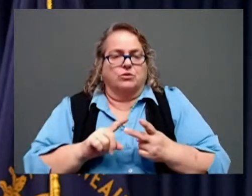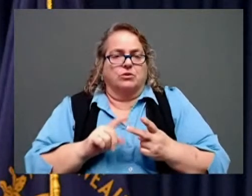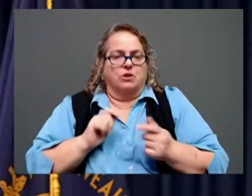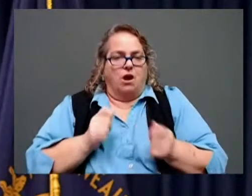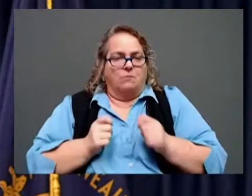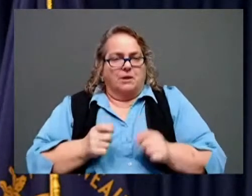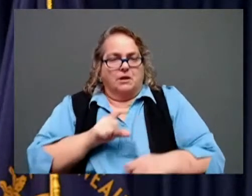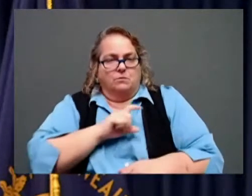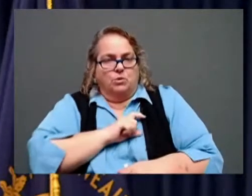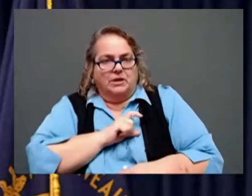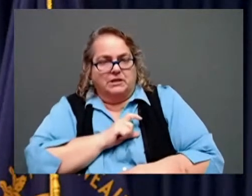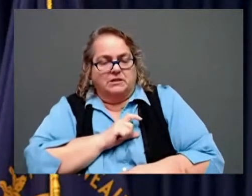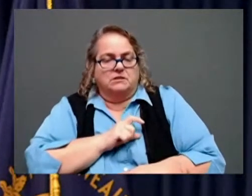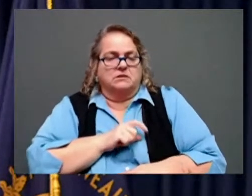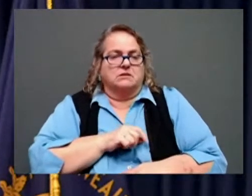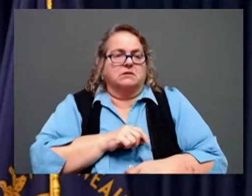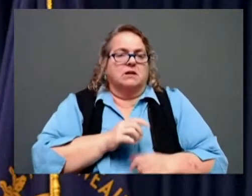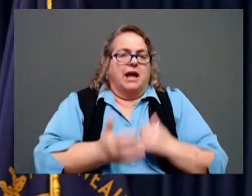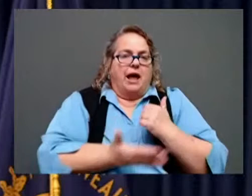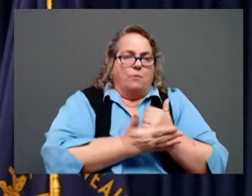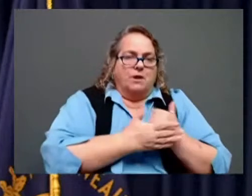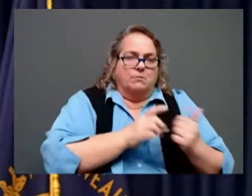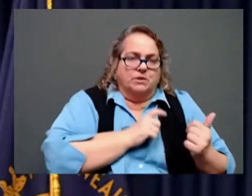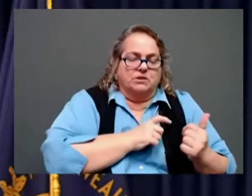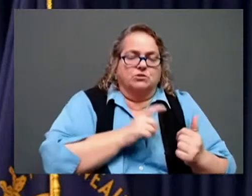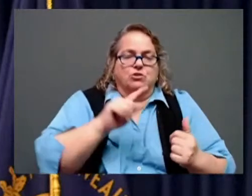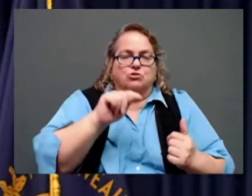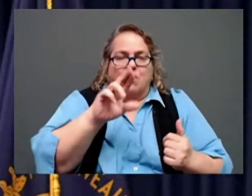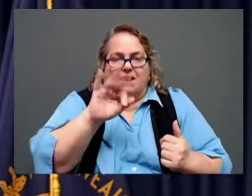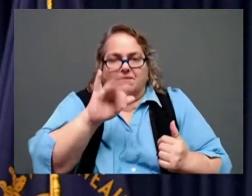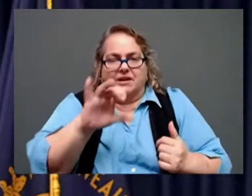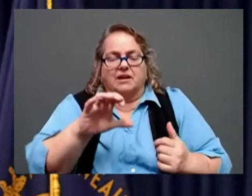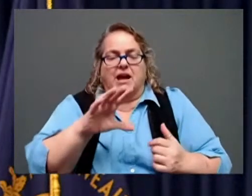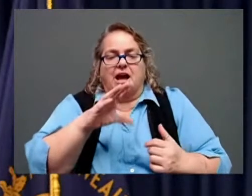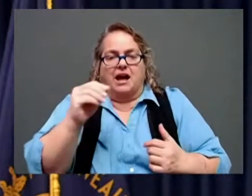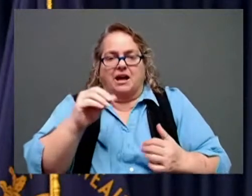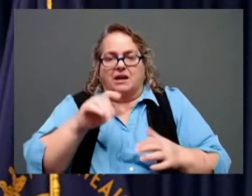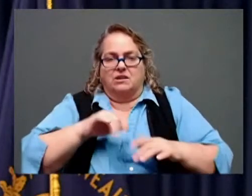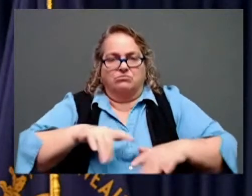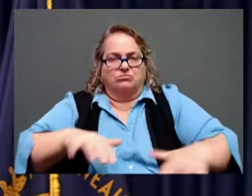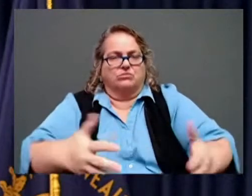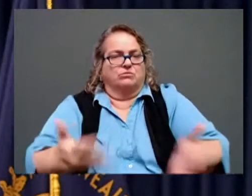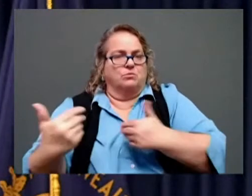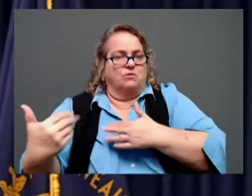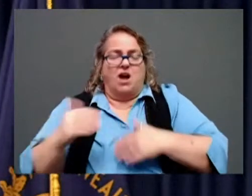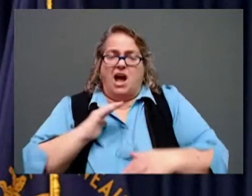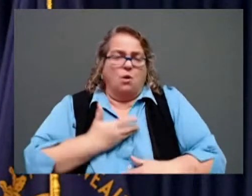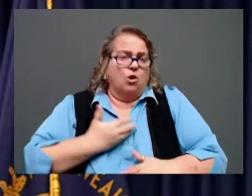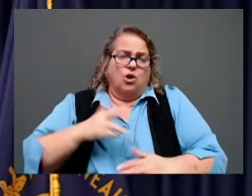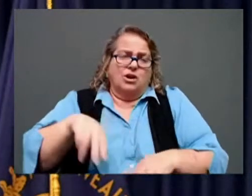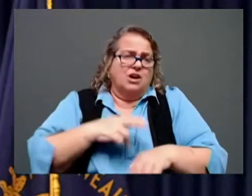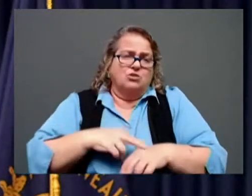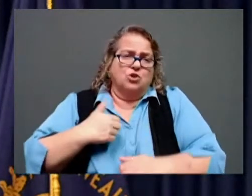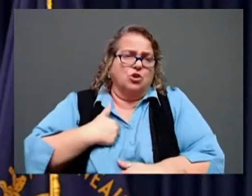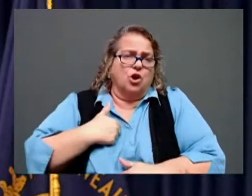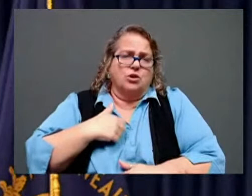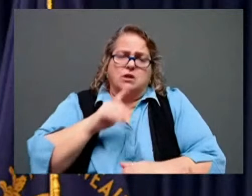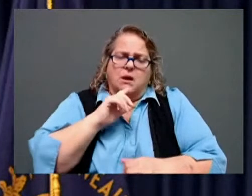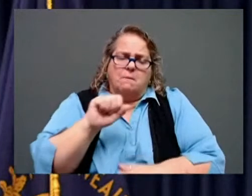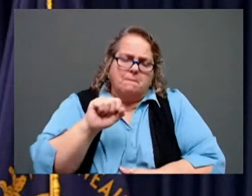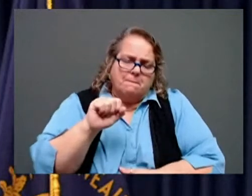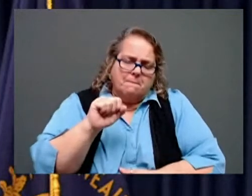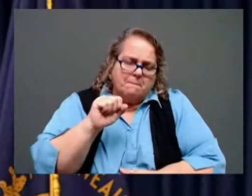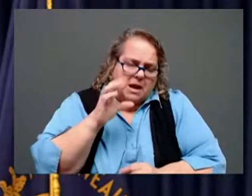traffic, debris removal. They're really good at it, and our Guard has been amazing. I got a chance to spend just a moment